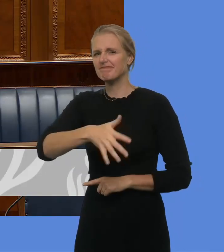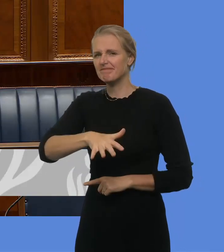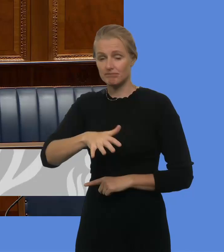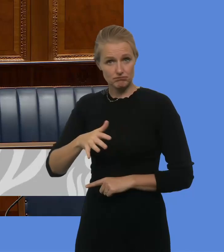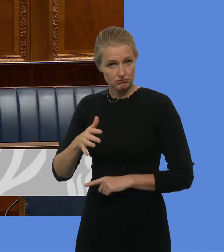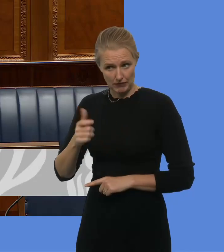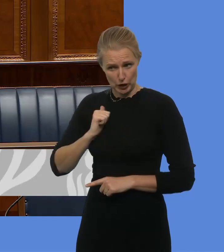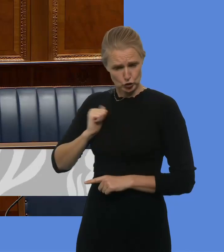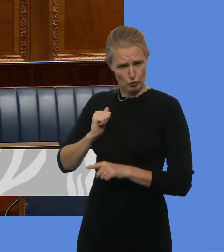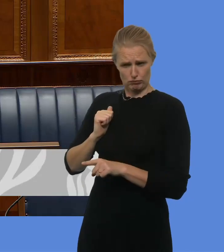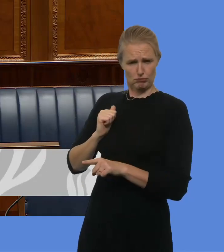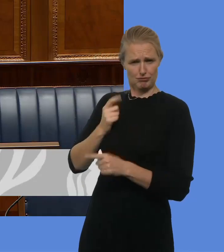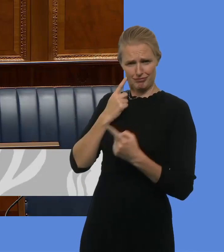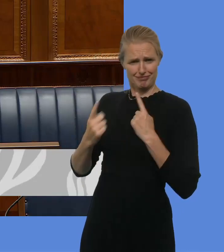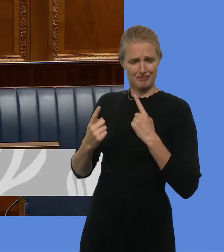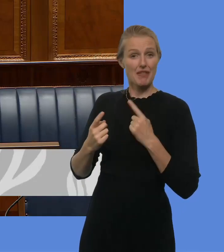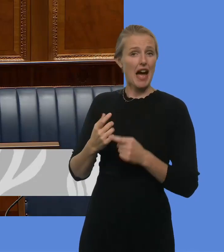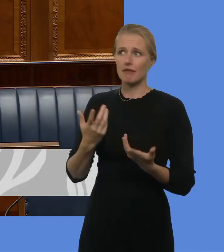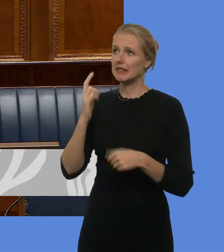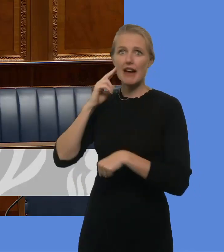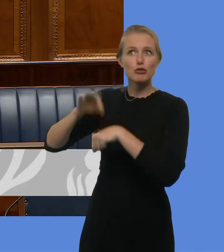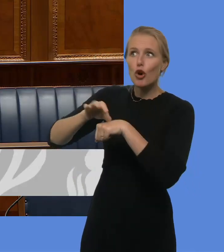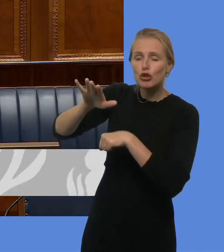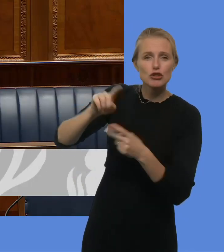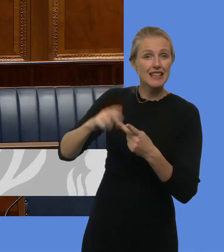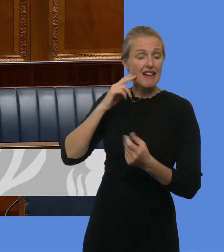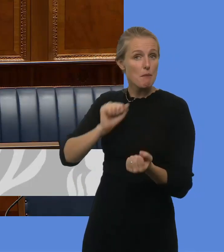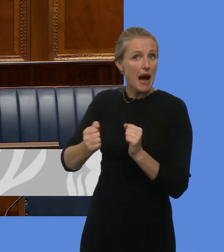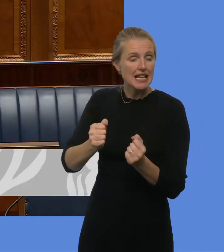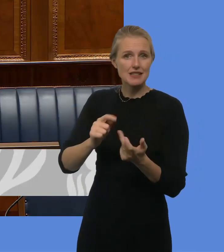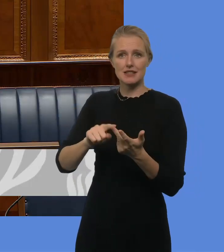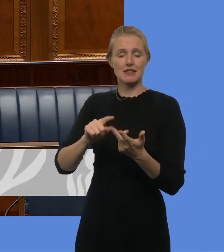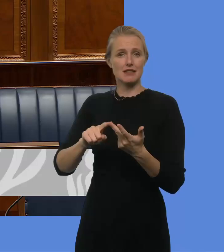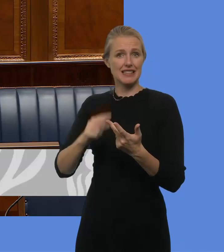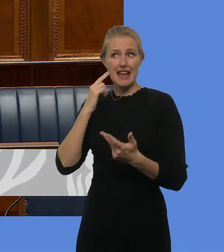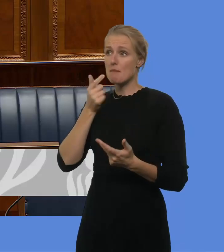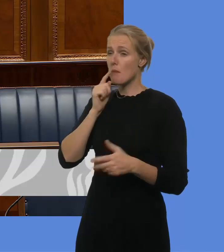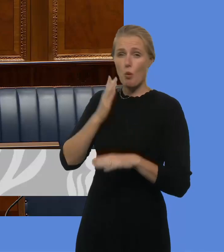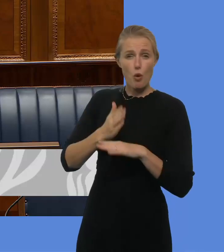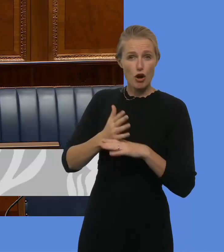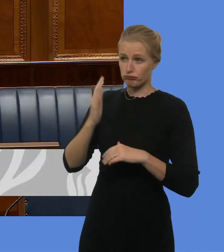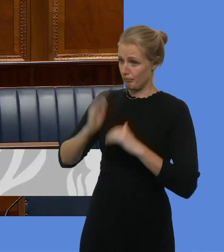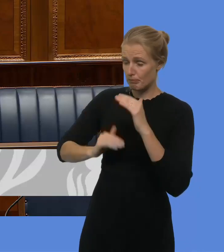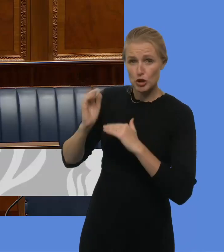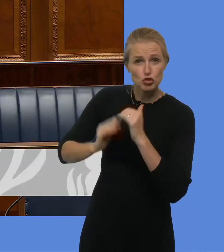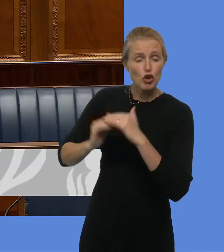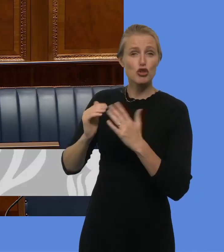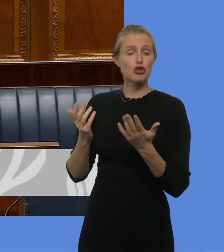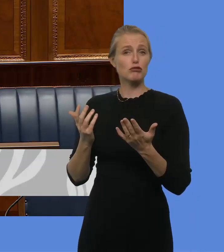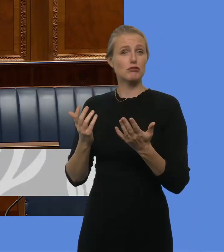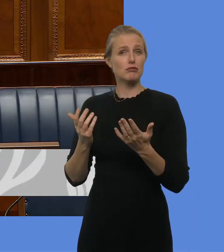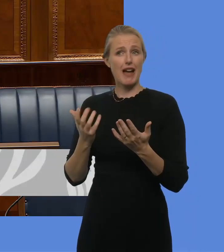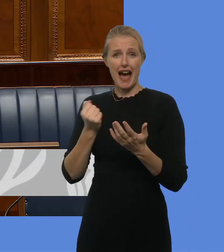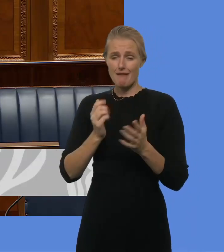do. There are deaf doctors, deaf pilots, deaf people working in construction. There are a